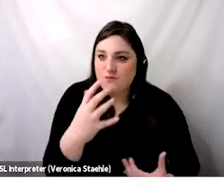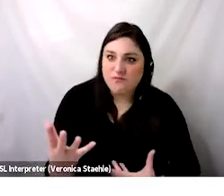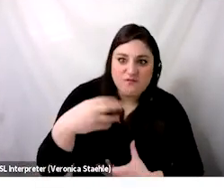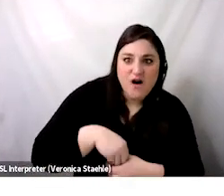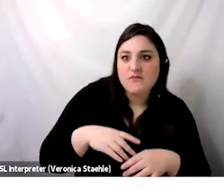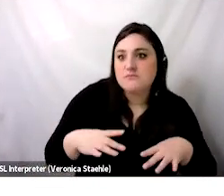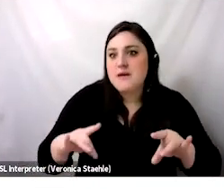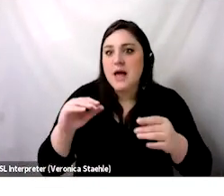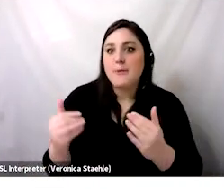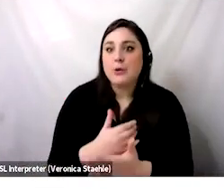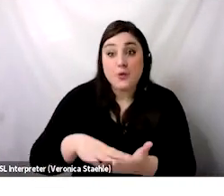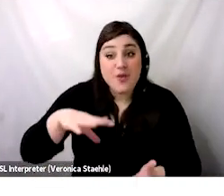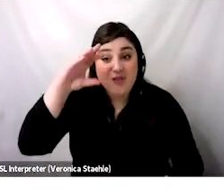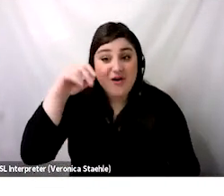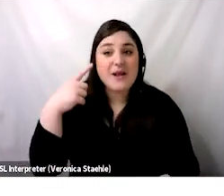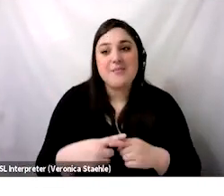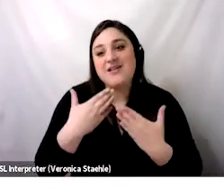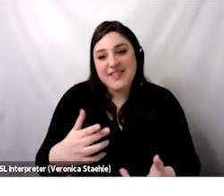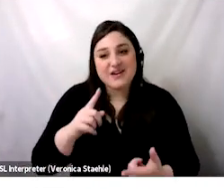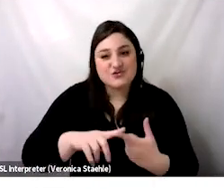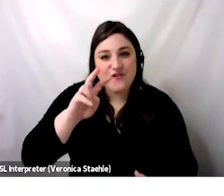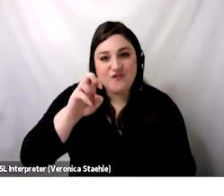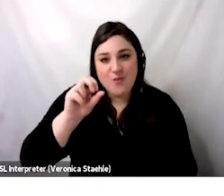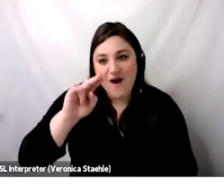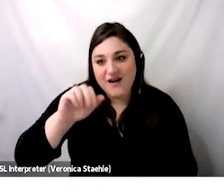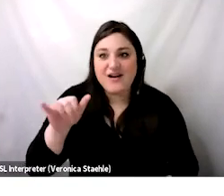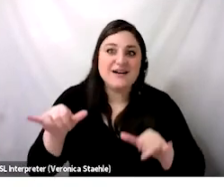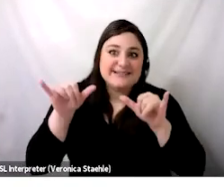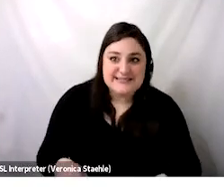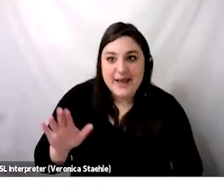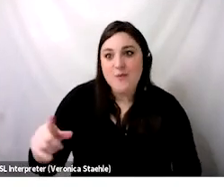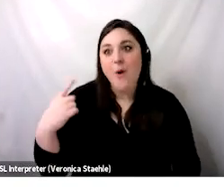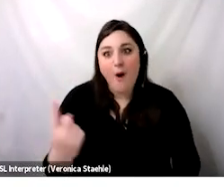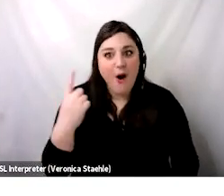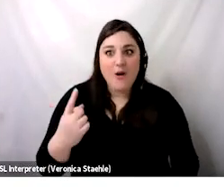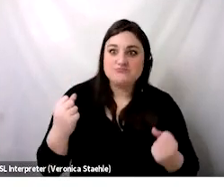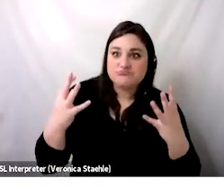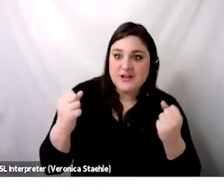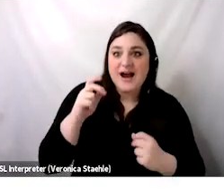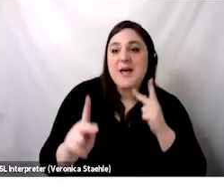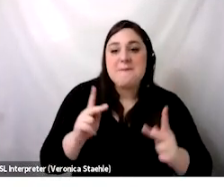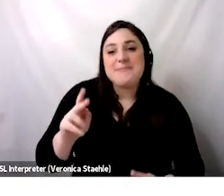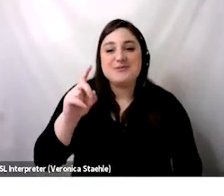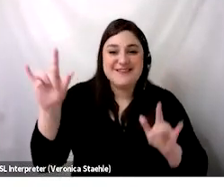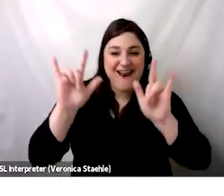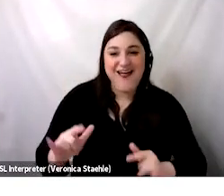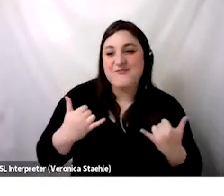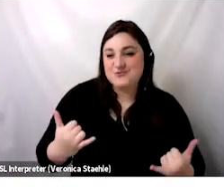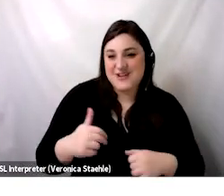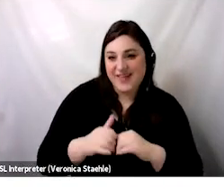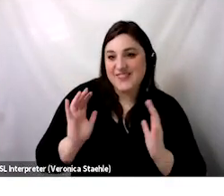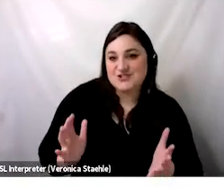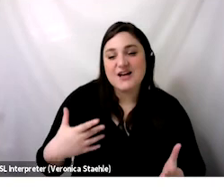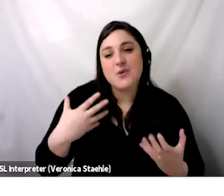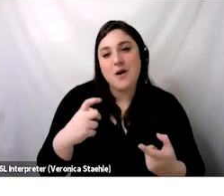learnings. And thank you so much, Veronica. As always, you're incredible, and people were showing you so much love today in the chat. So